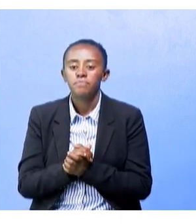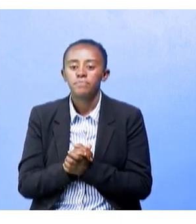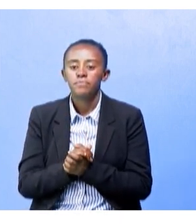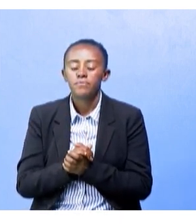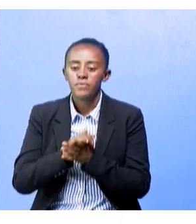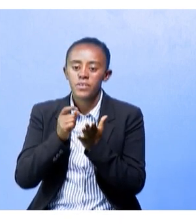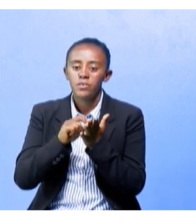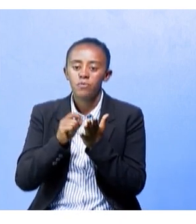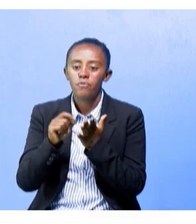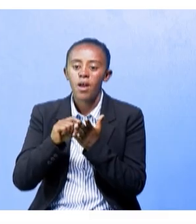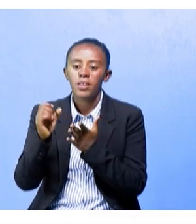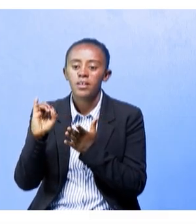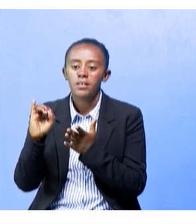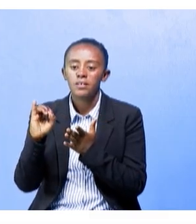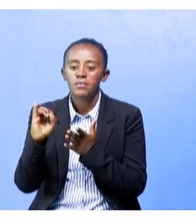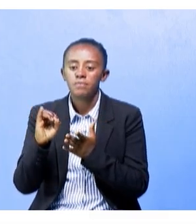writing.